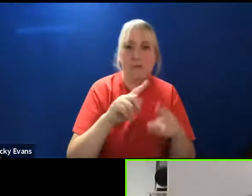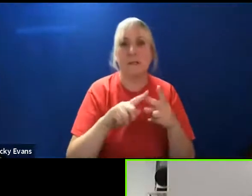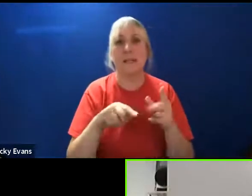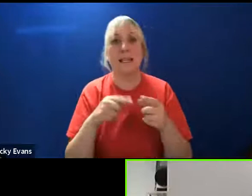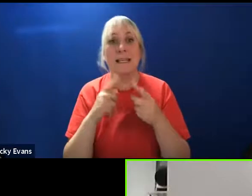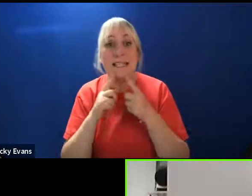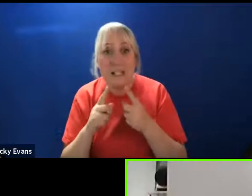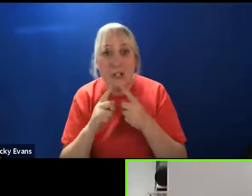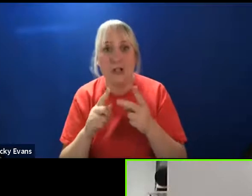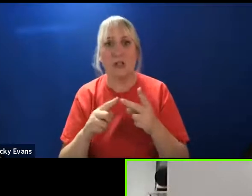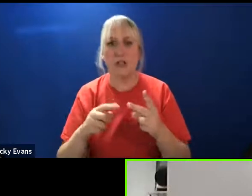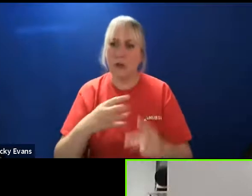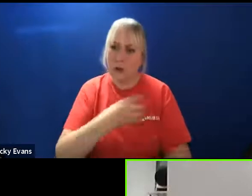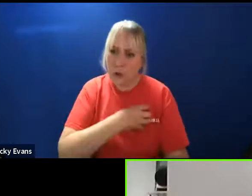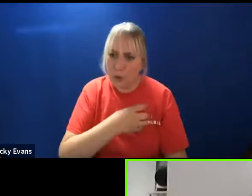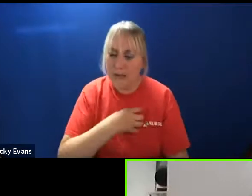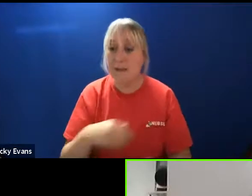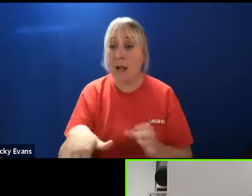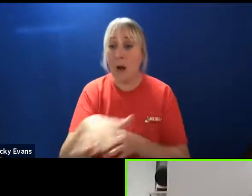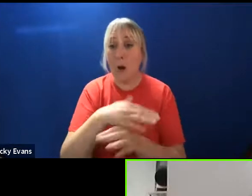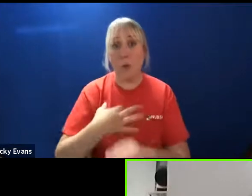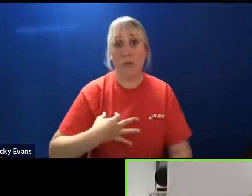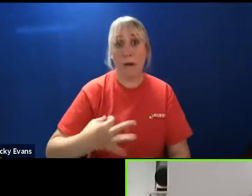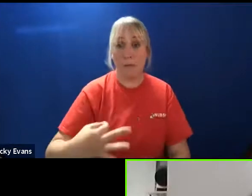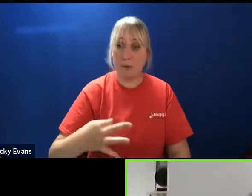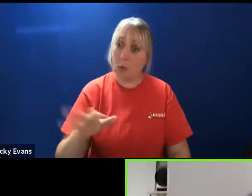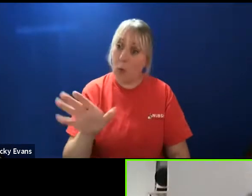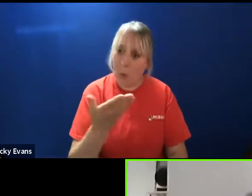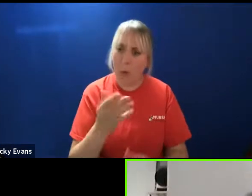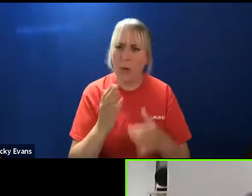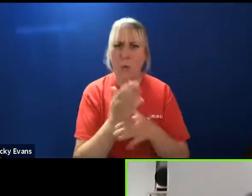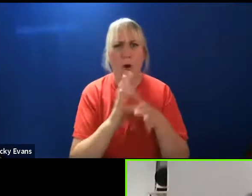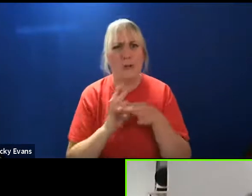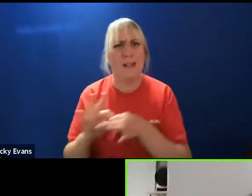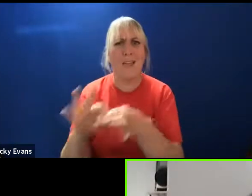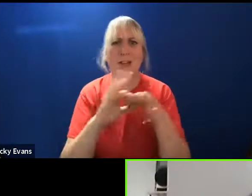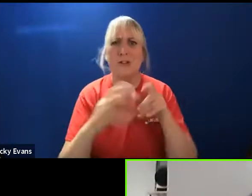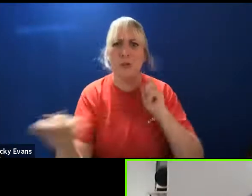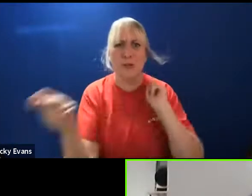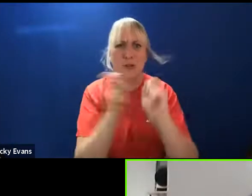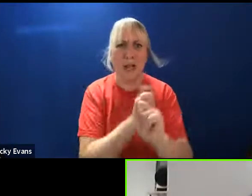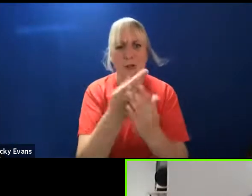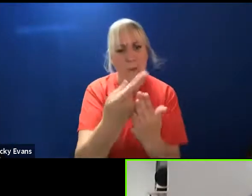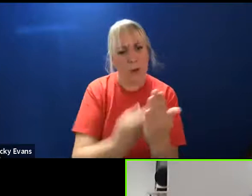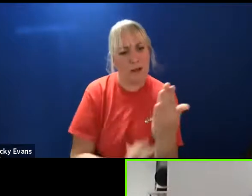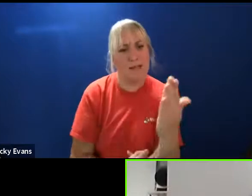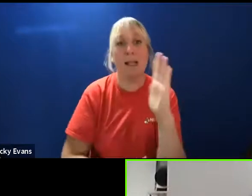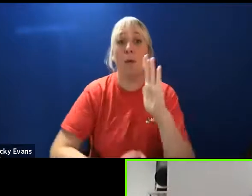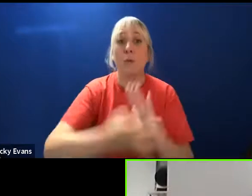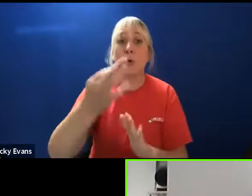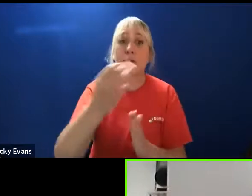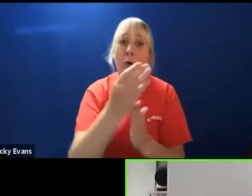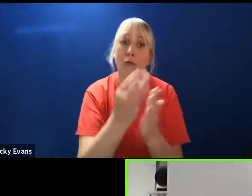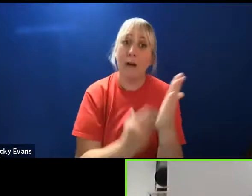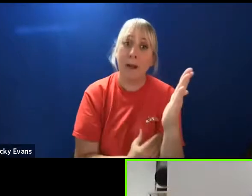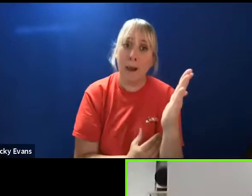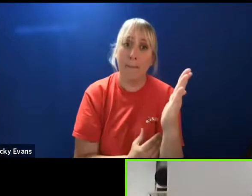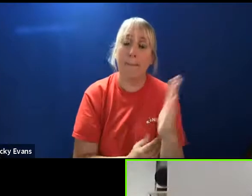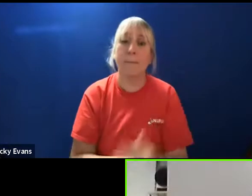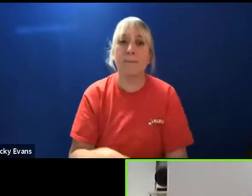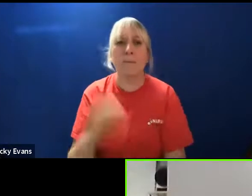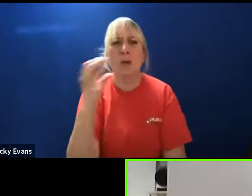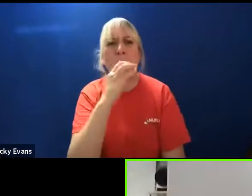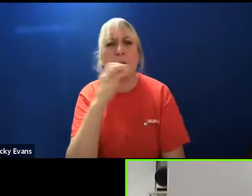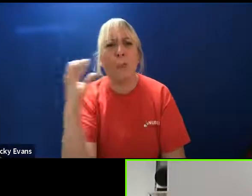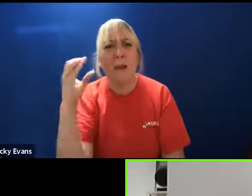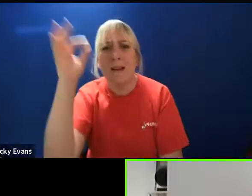and local representatives all collaborate to make changes to the policies and curriculum. The Cubans are not naive. They know that